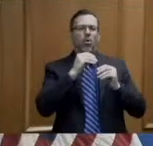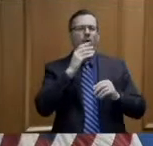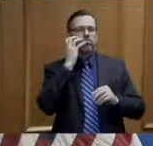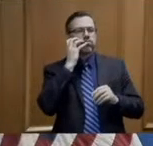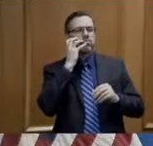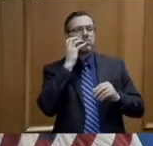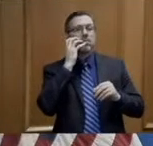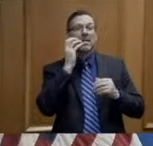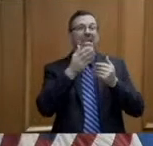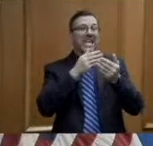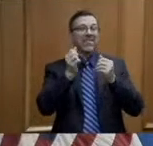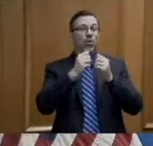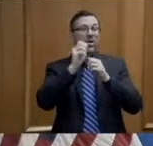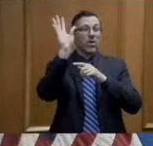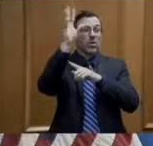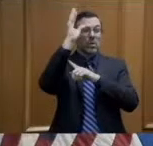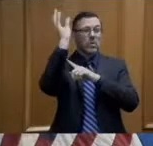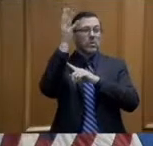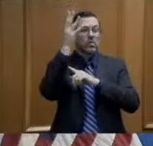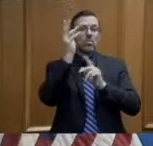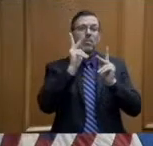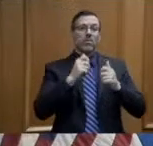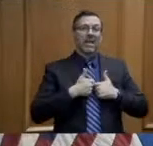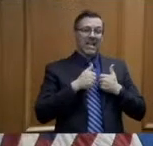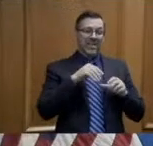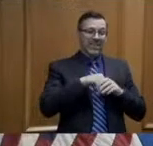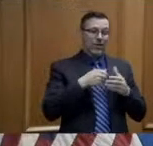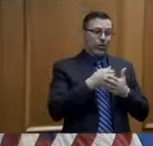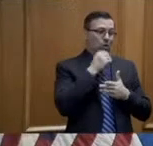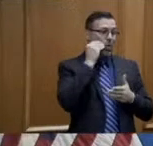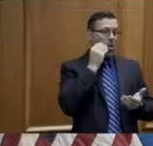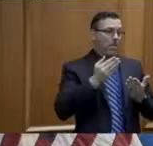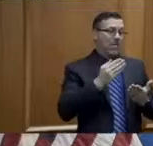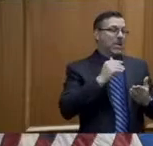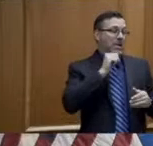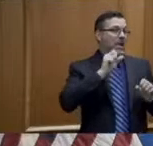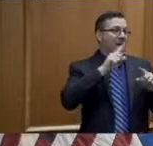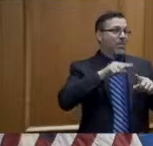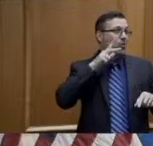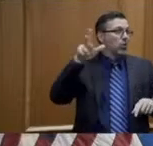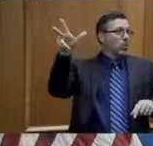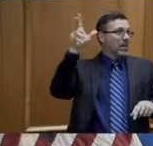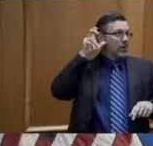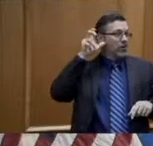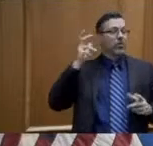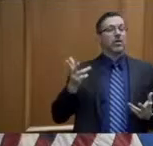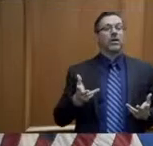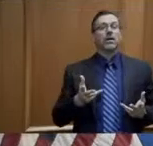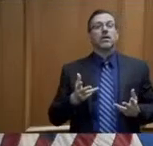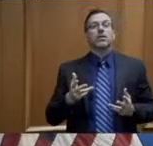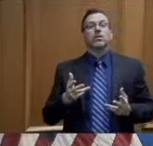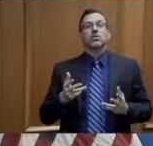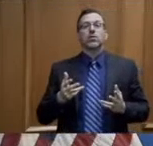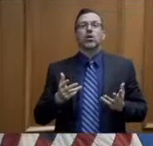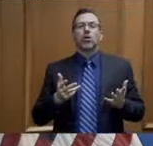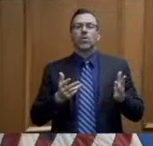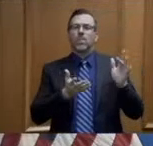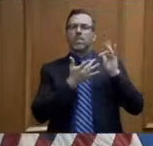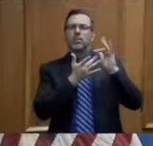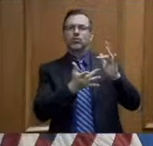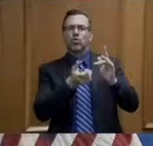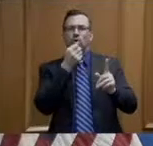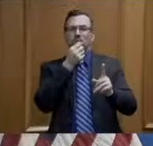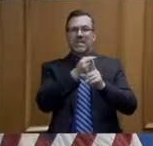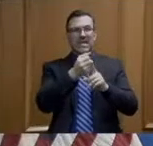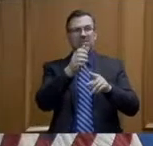going to be heard inside a home. And so while I'm sure folks have questions, the storms didn't hit there until after